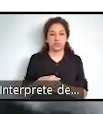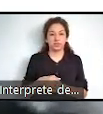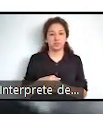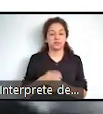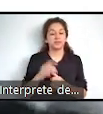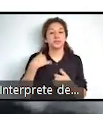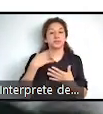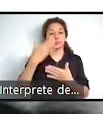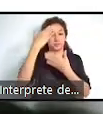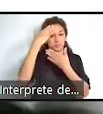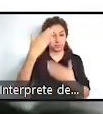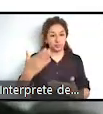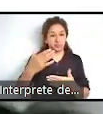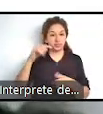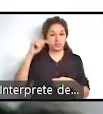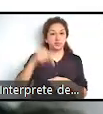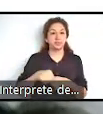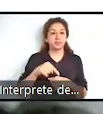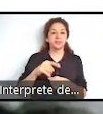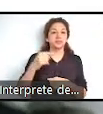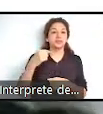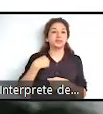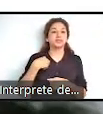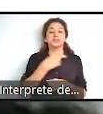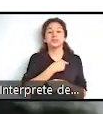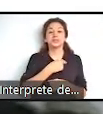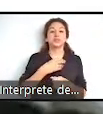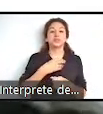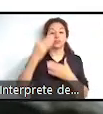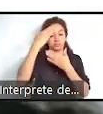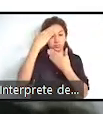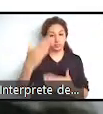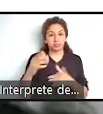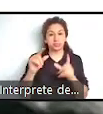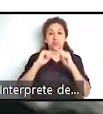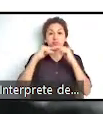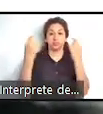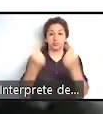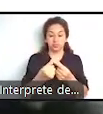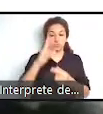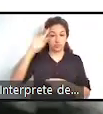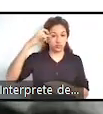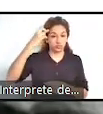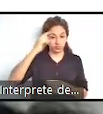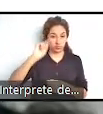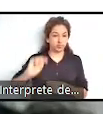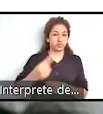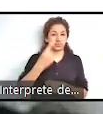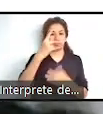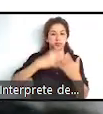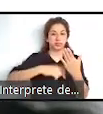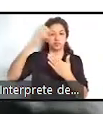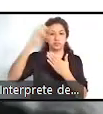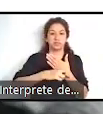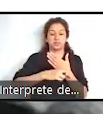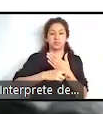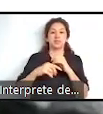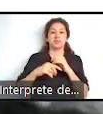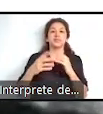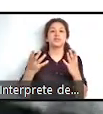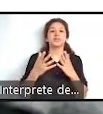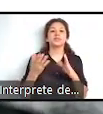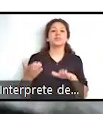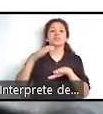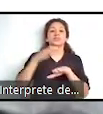um general confederation of workers of peru we salute this a first